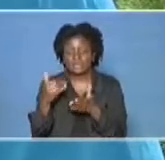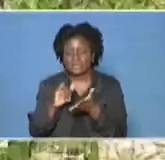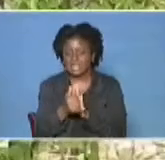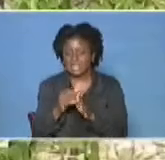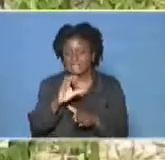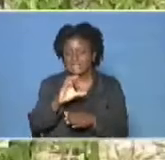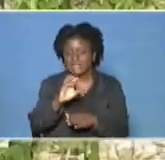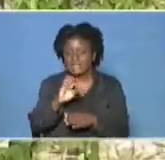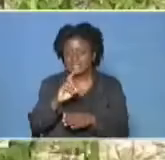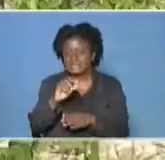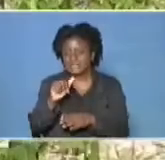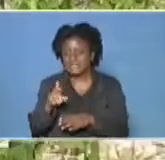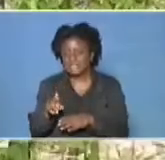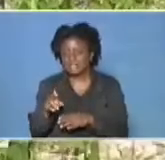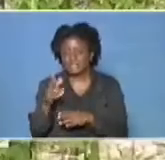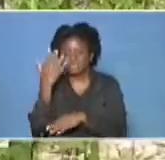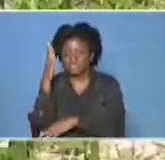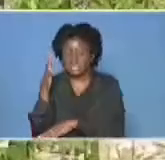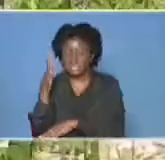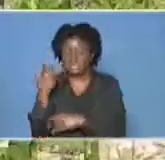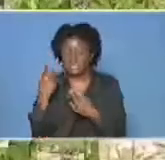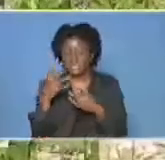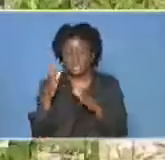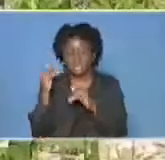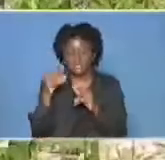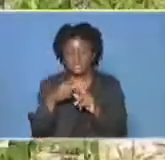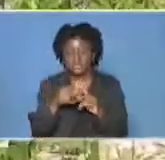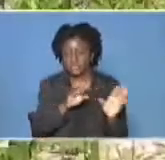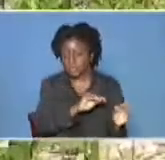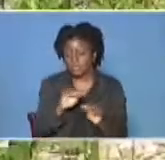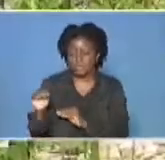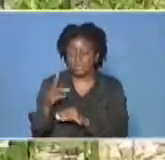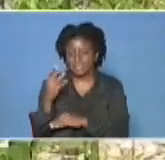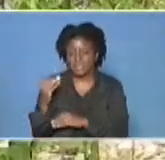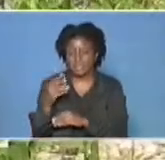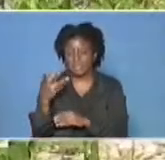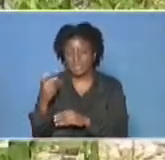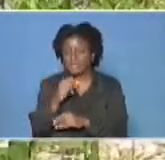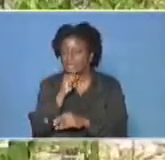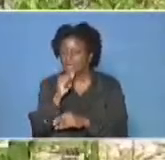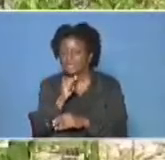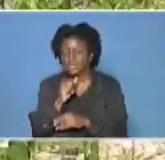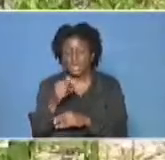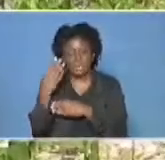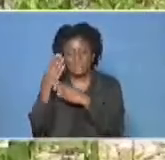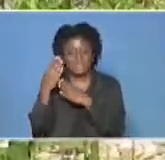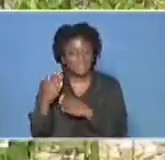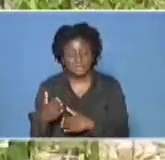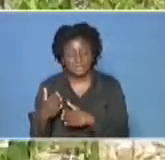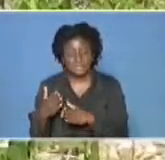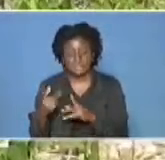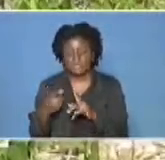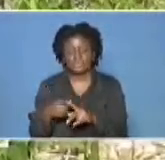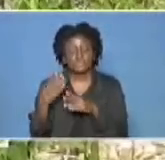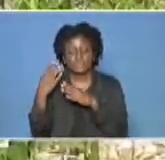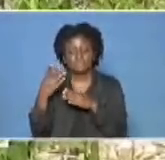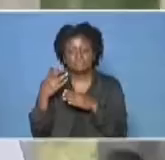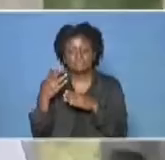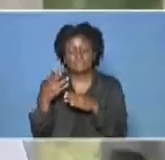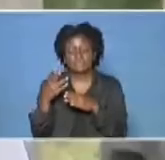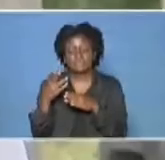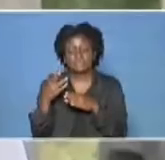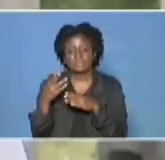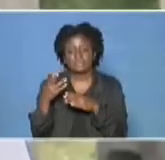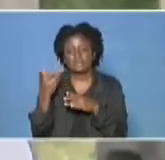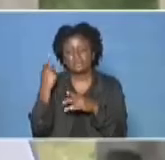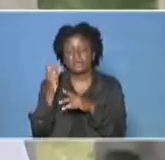in the area, we seek to remove them because they are not indigenous to the Bahamas. From new upgrades